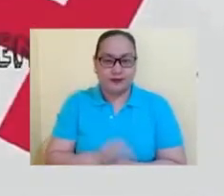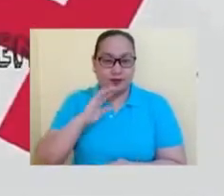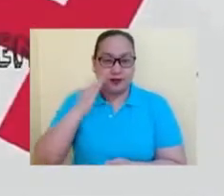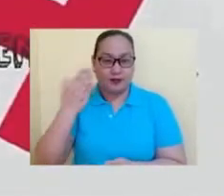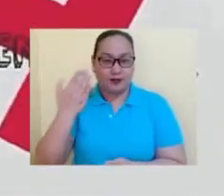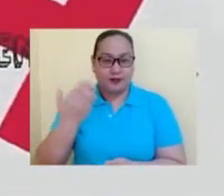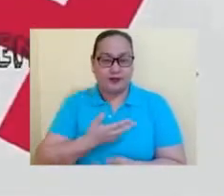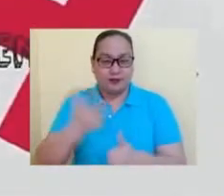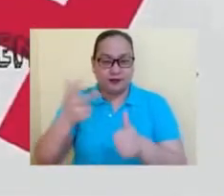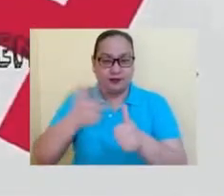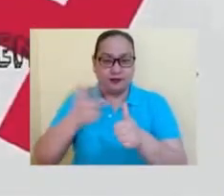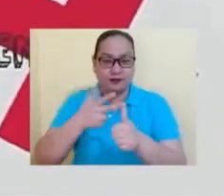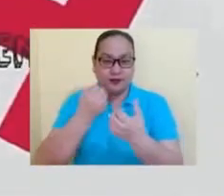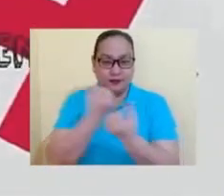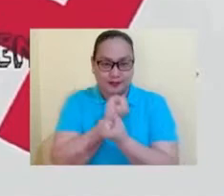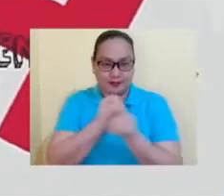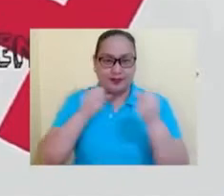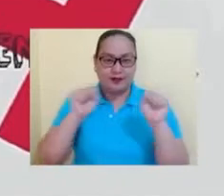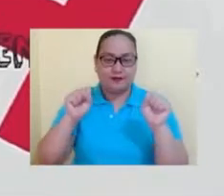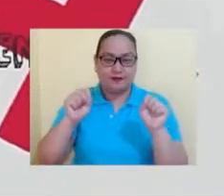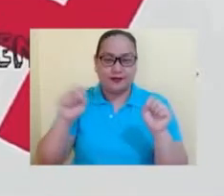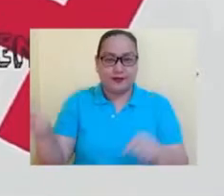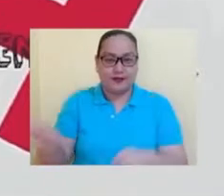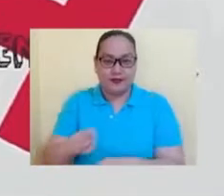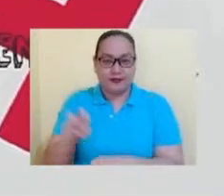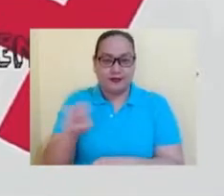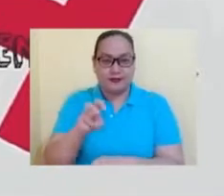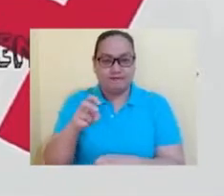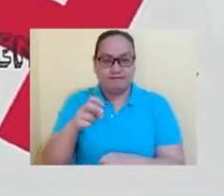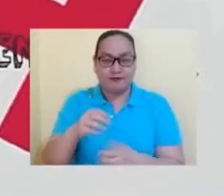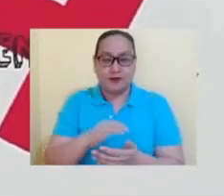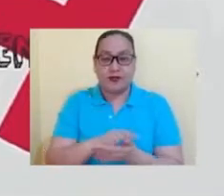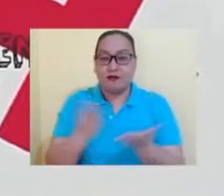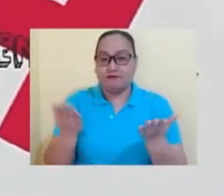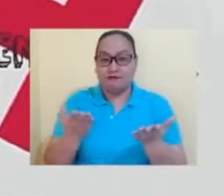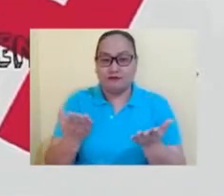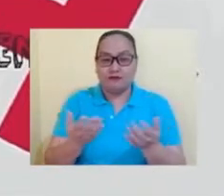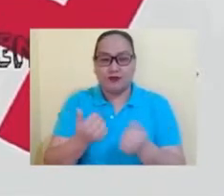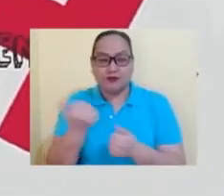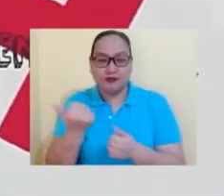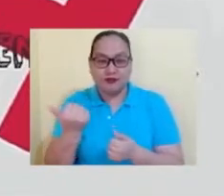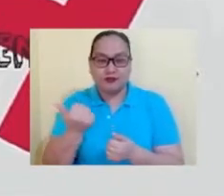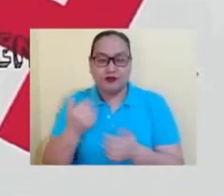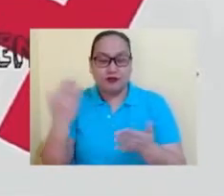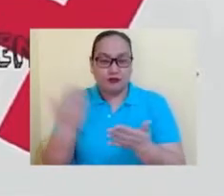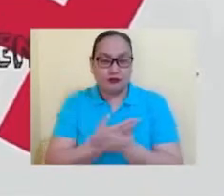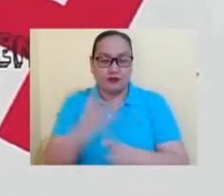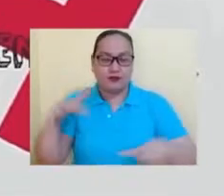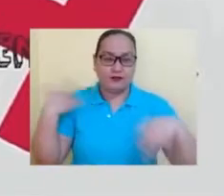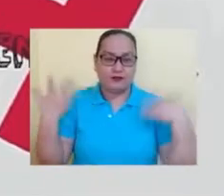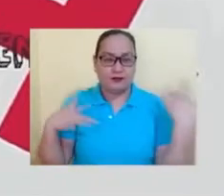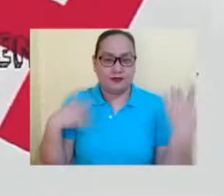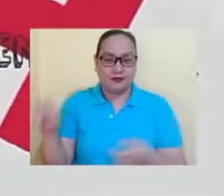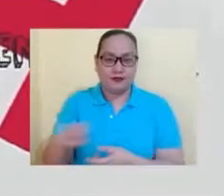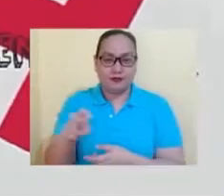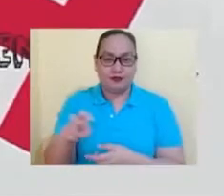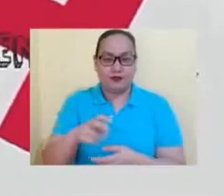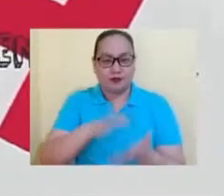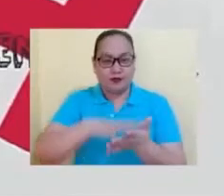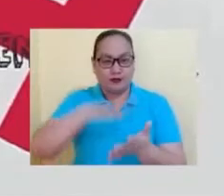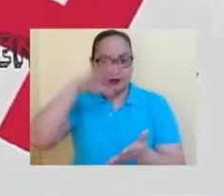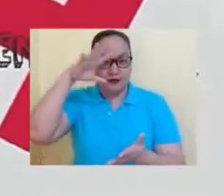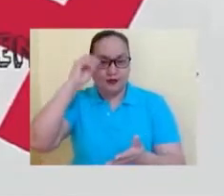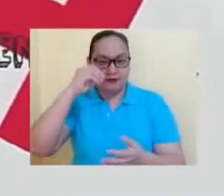Welcome to your third safety adventure. This will be another and new exciting trip where you will learn the